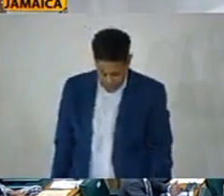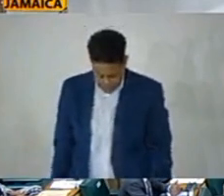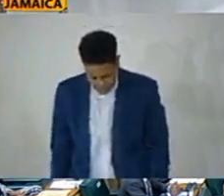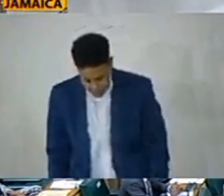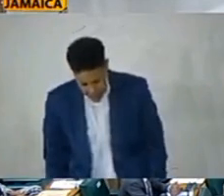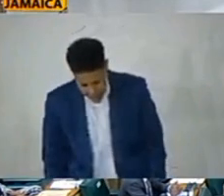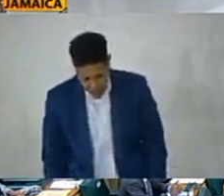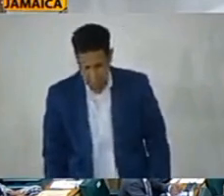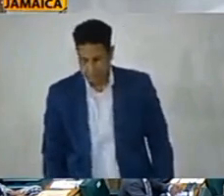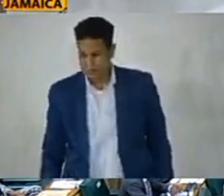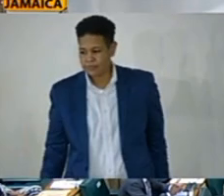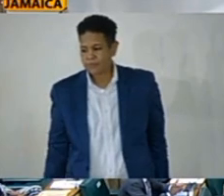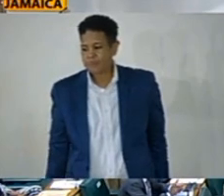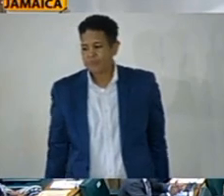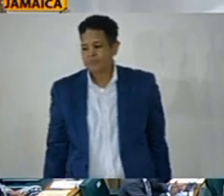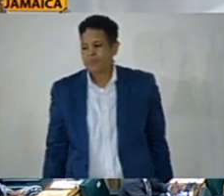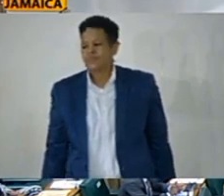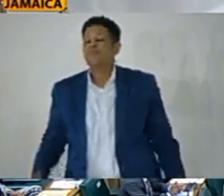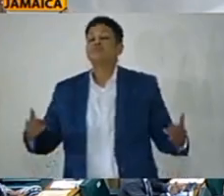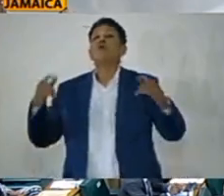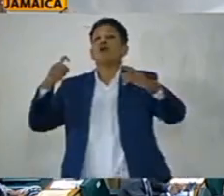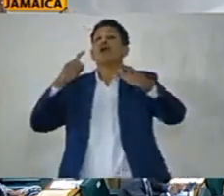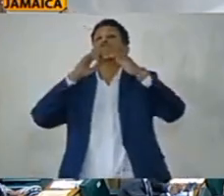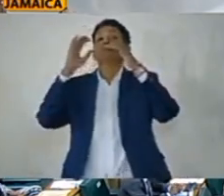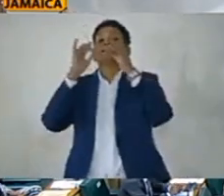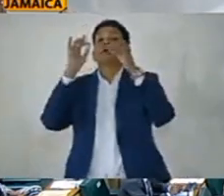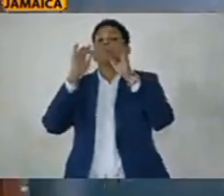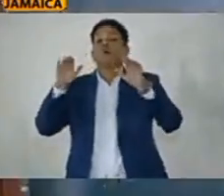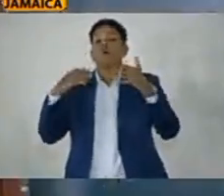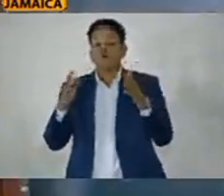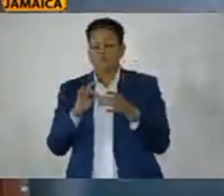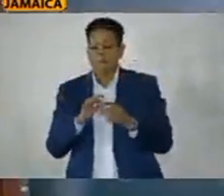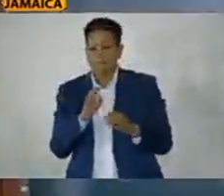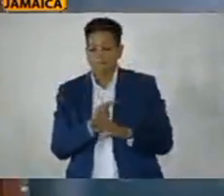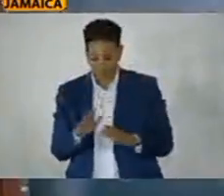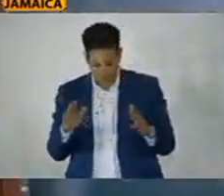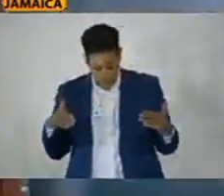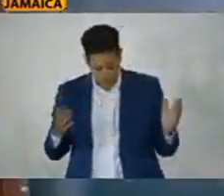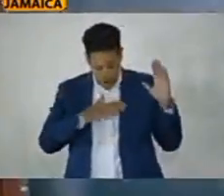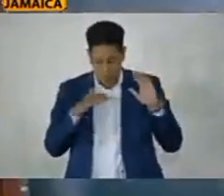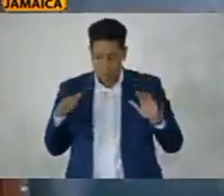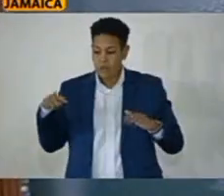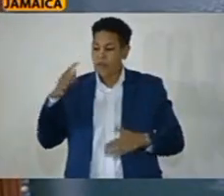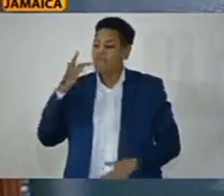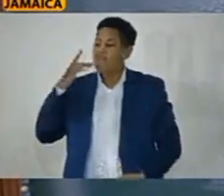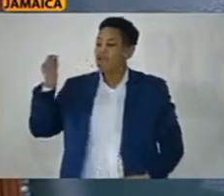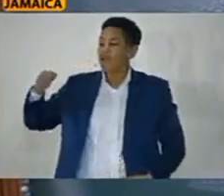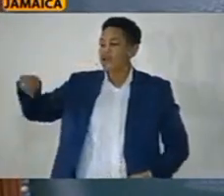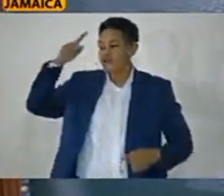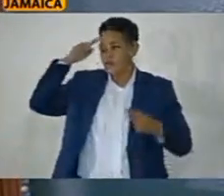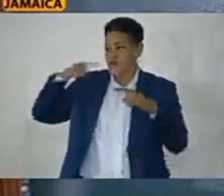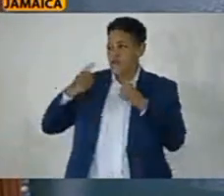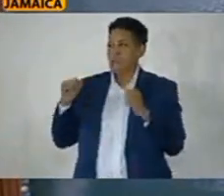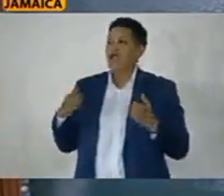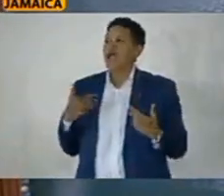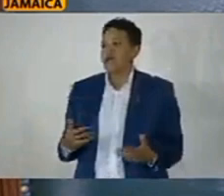House, we now ask for a recommittal of statement by ministers. Those in favour? Those against? The ayes have